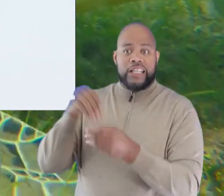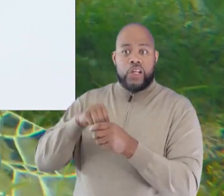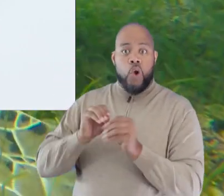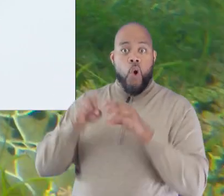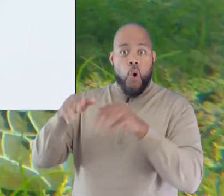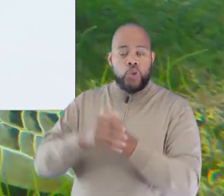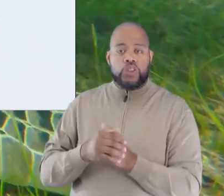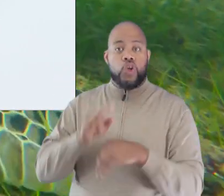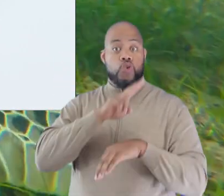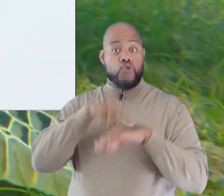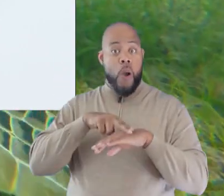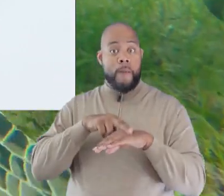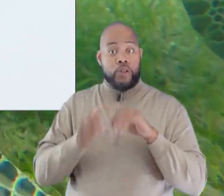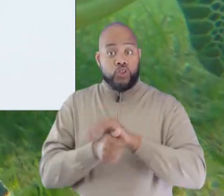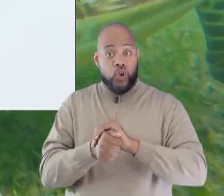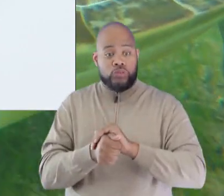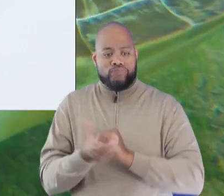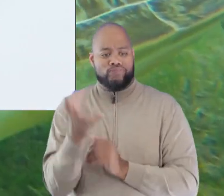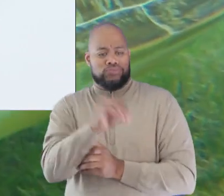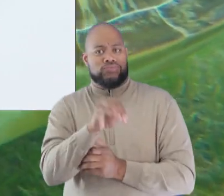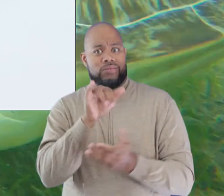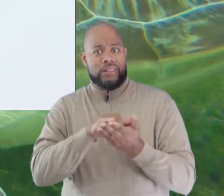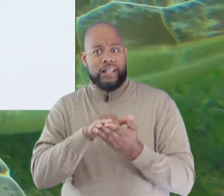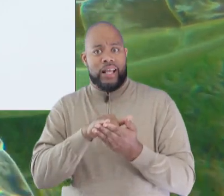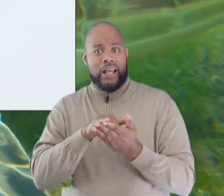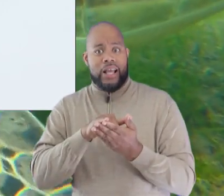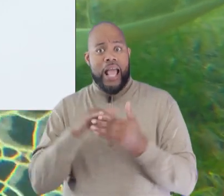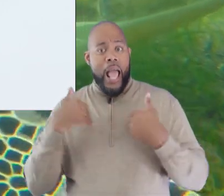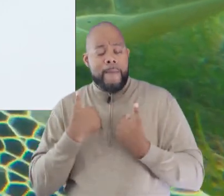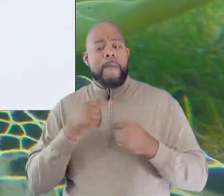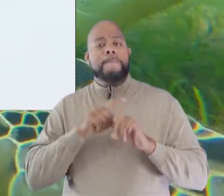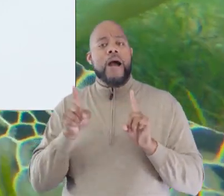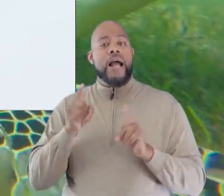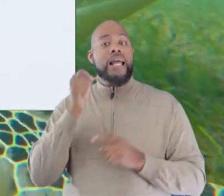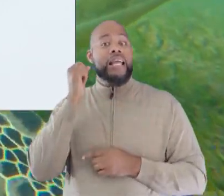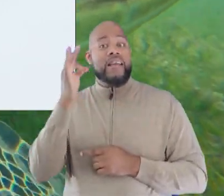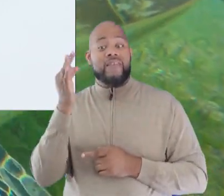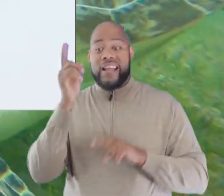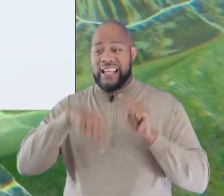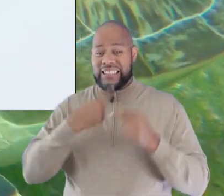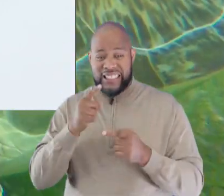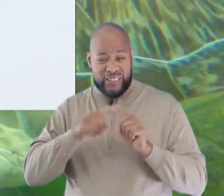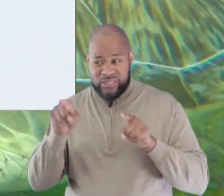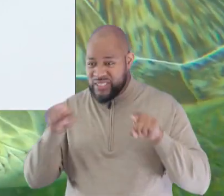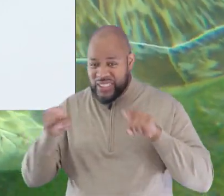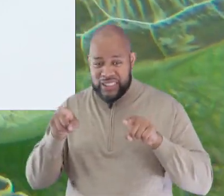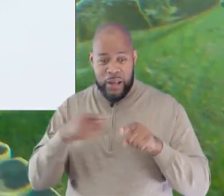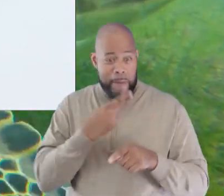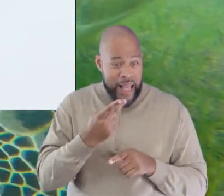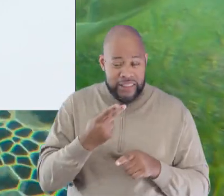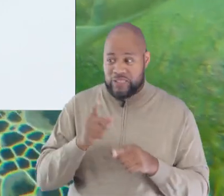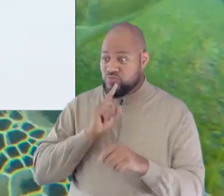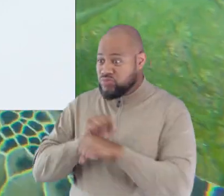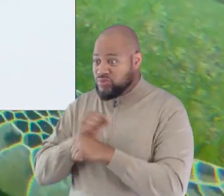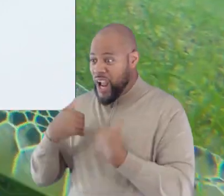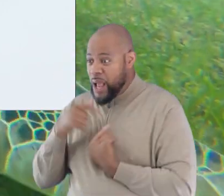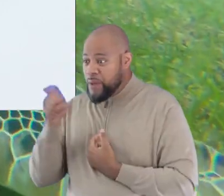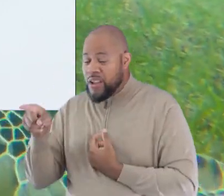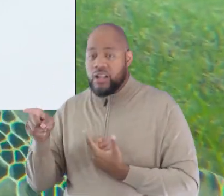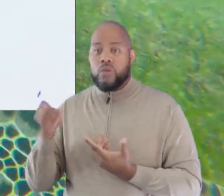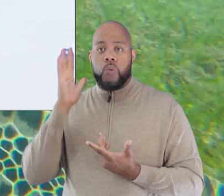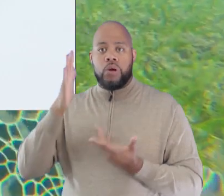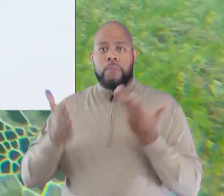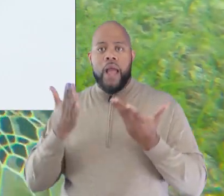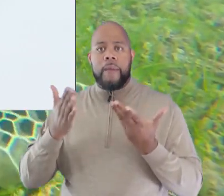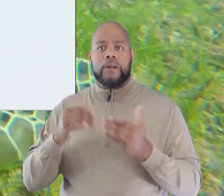in the ocean. Normally, sea turtles would eat these organisms, but if they can't tell the difference between a plastic bag and a